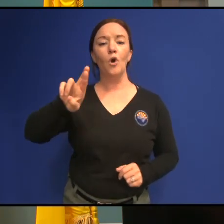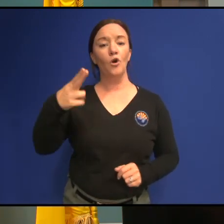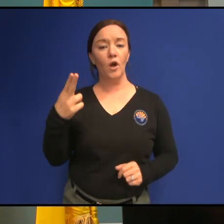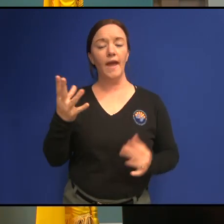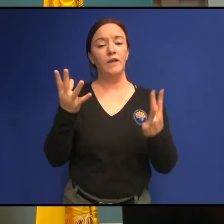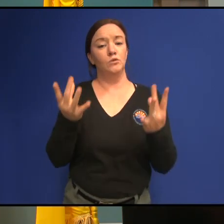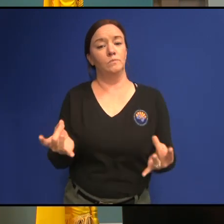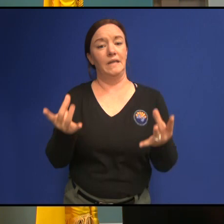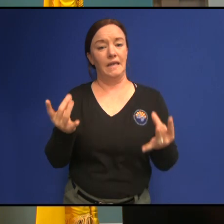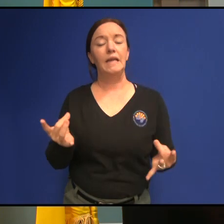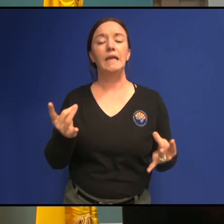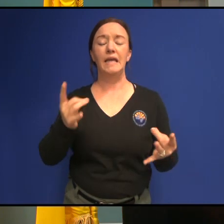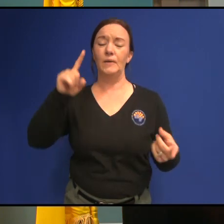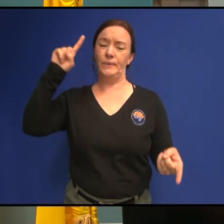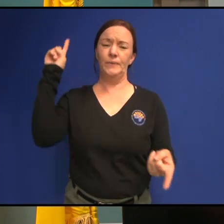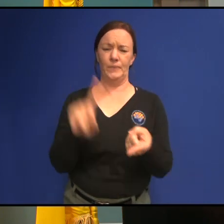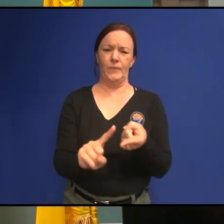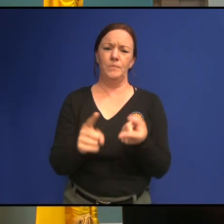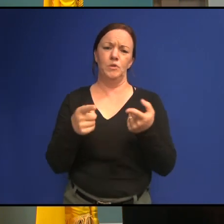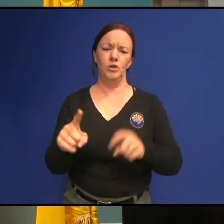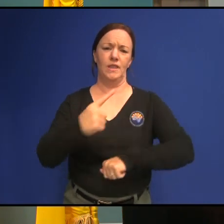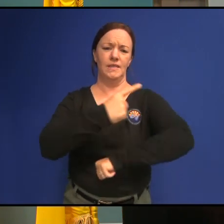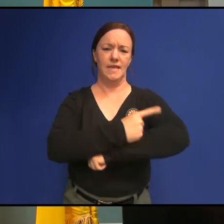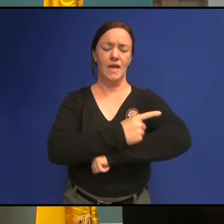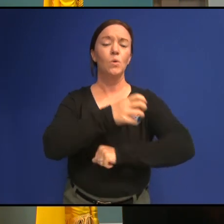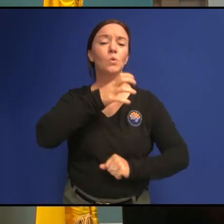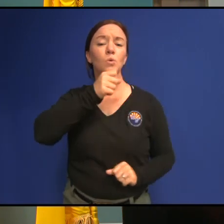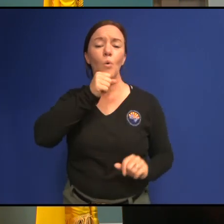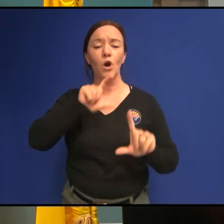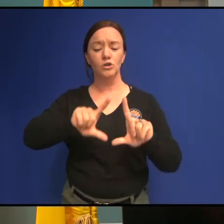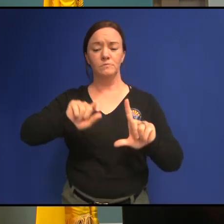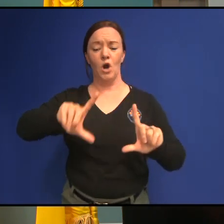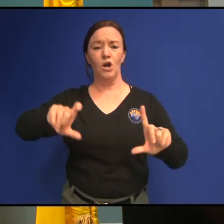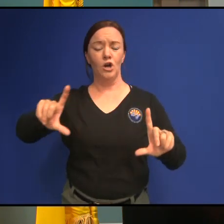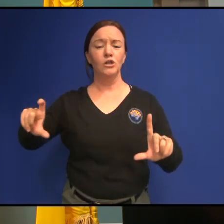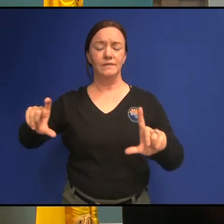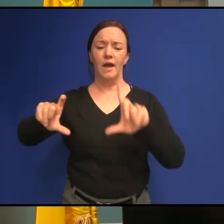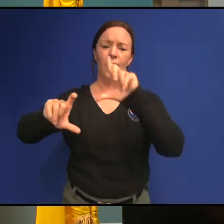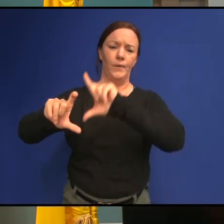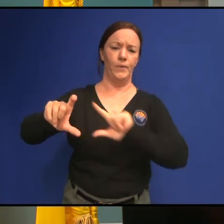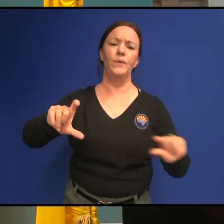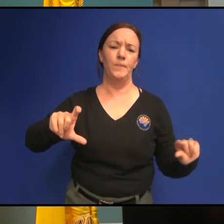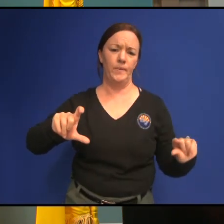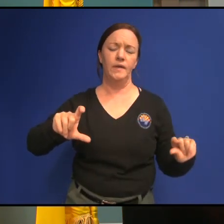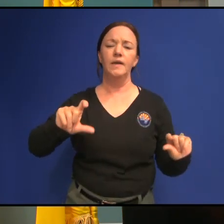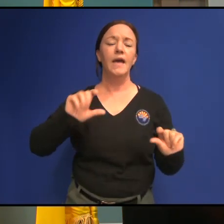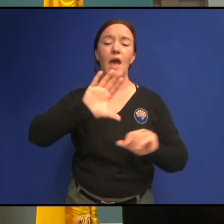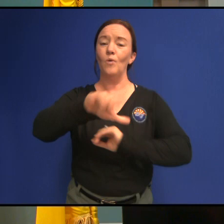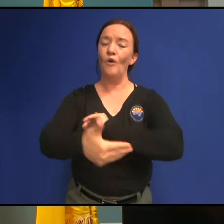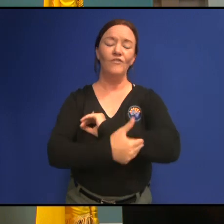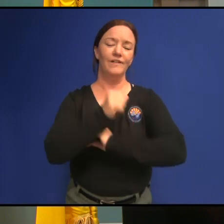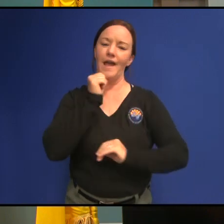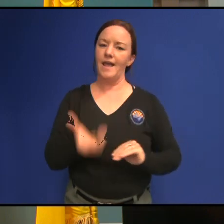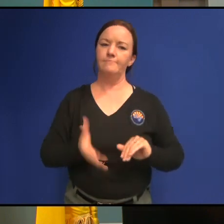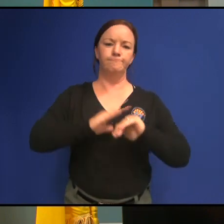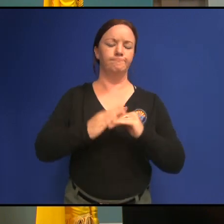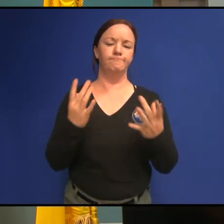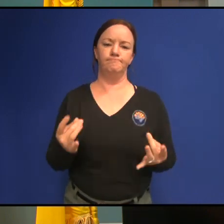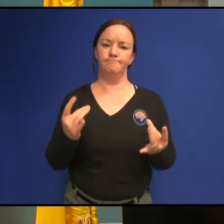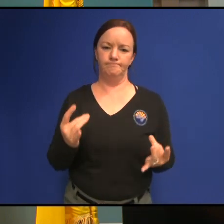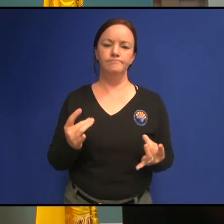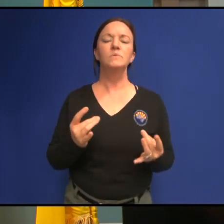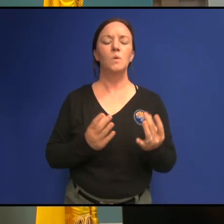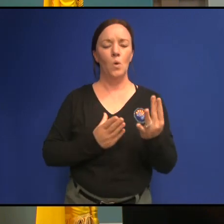drop really low during the day, these orange bars, and not a lot of recovery at night. So low relative humidity through the weekend